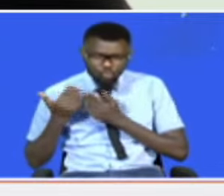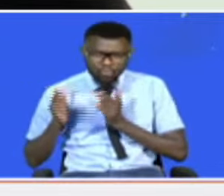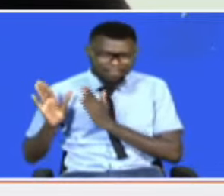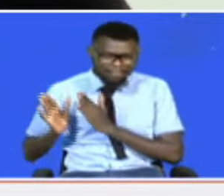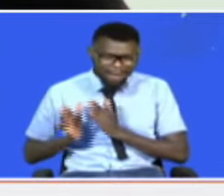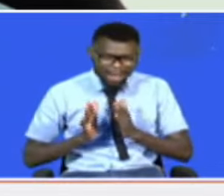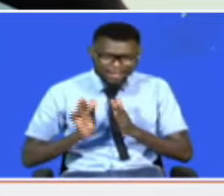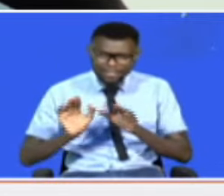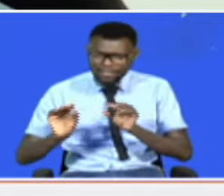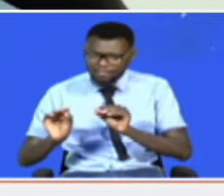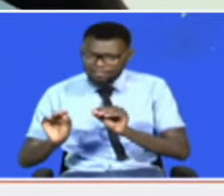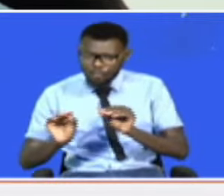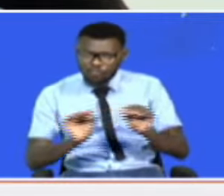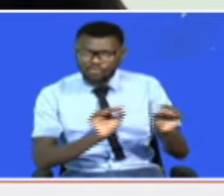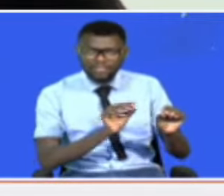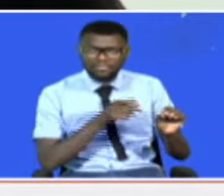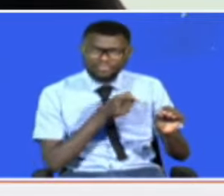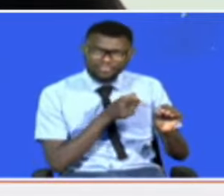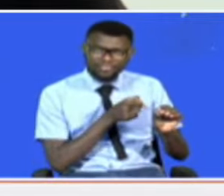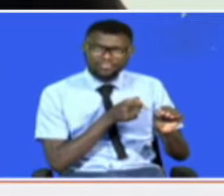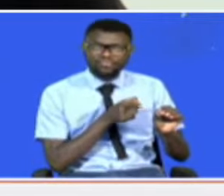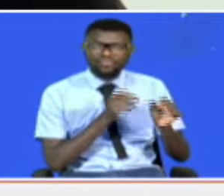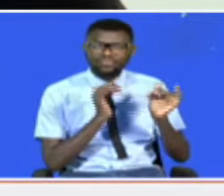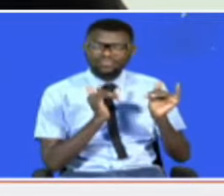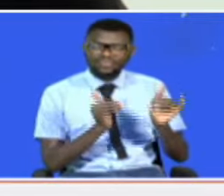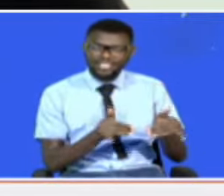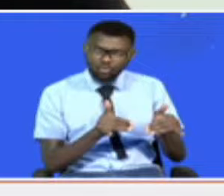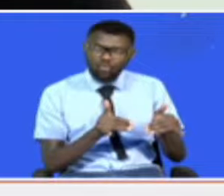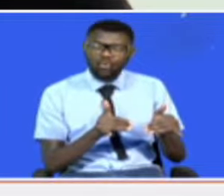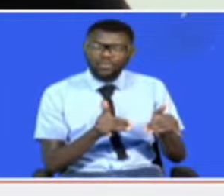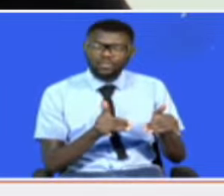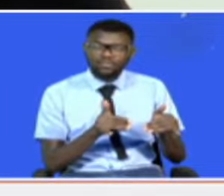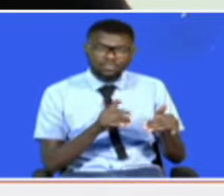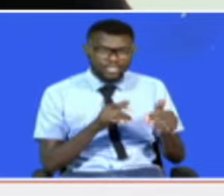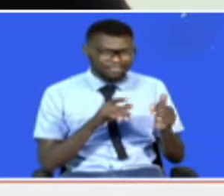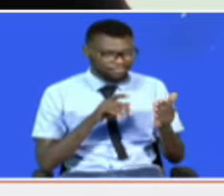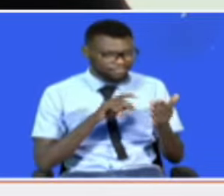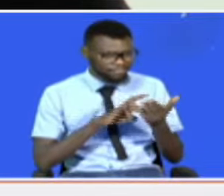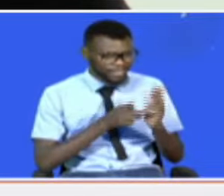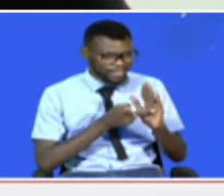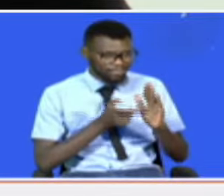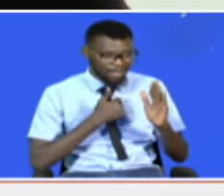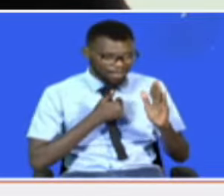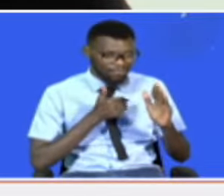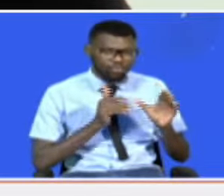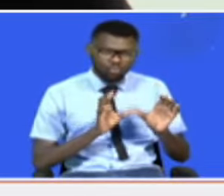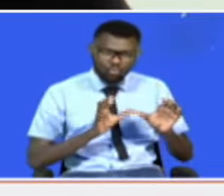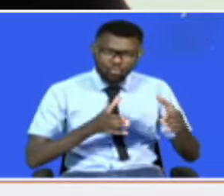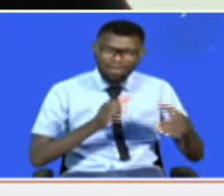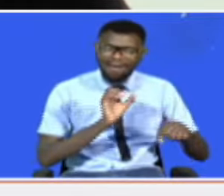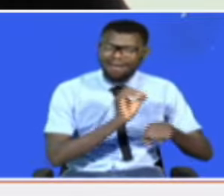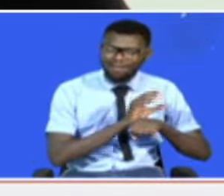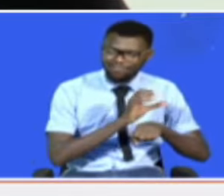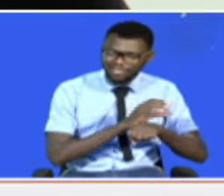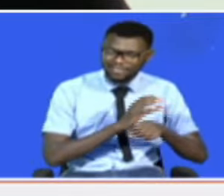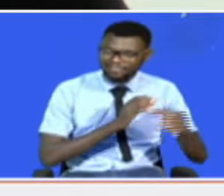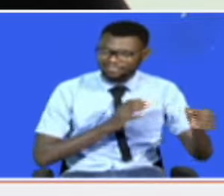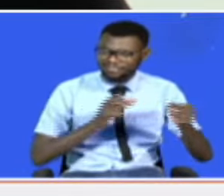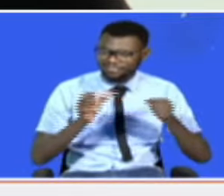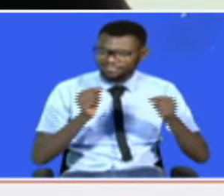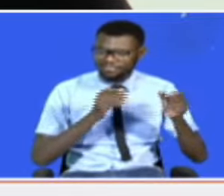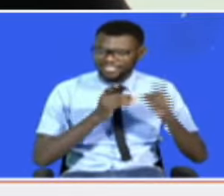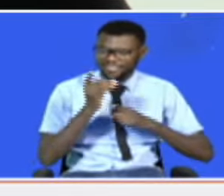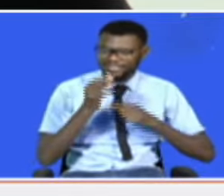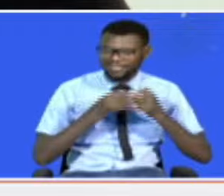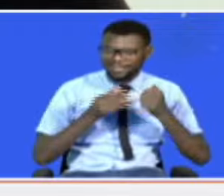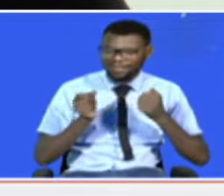the transition committee, which includes an employee transition advisory, which is going to come to us by the 8th of August. But in general, we are still going to